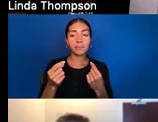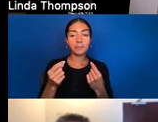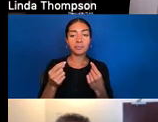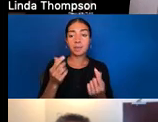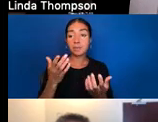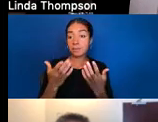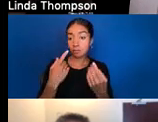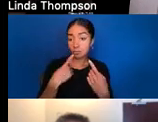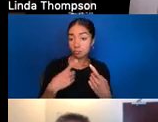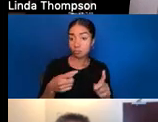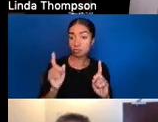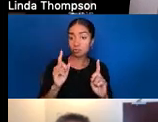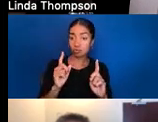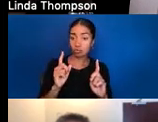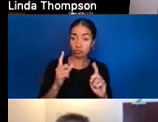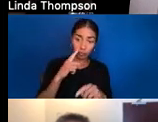work for you personally,